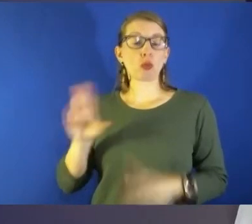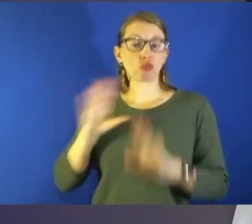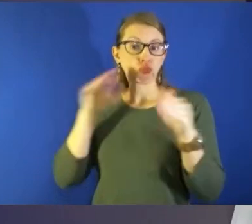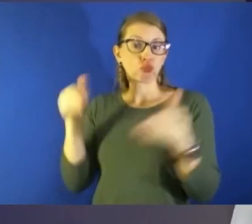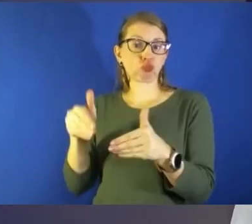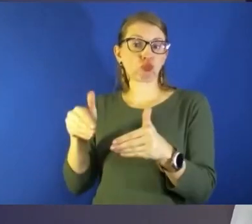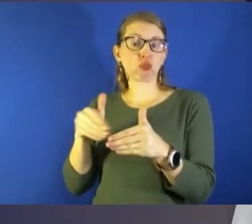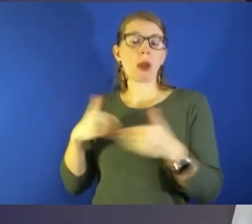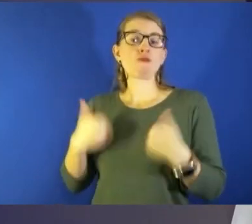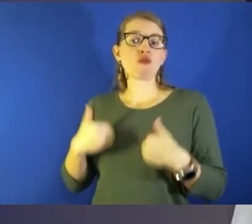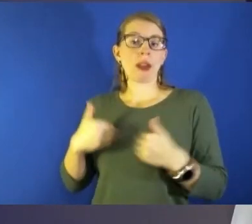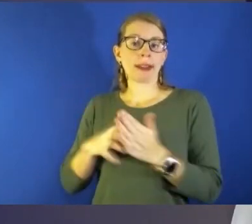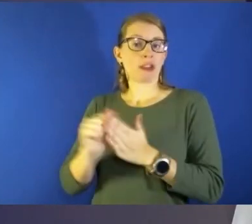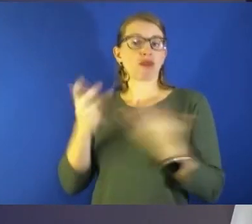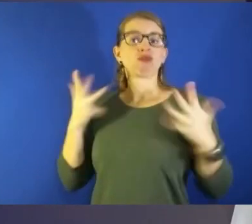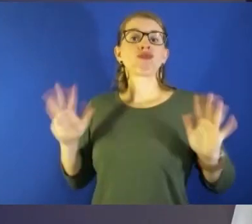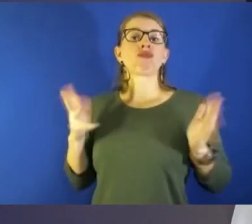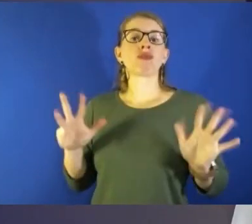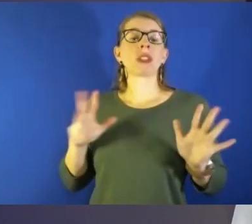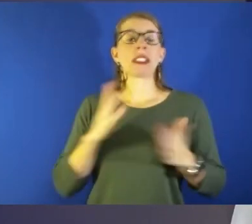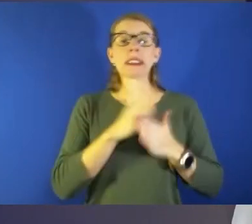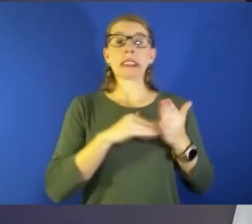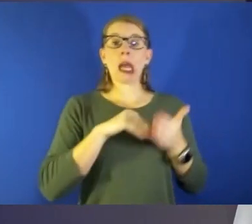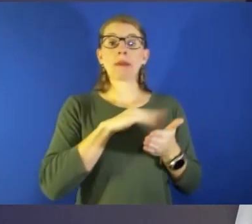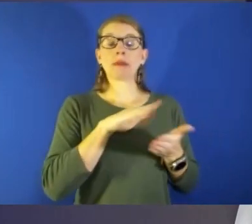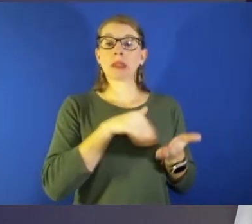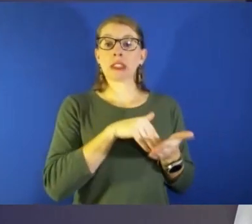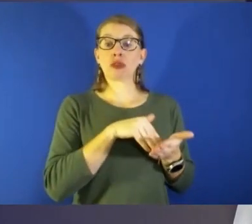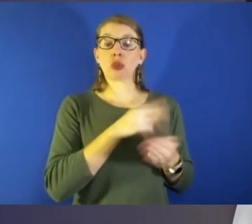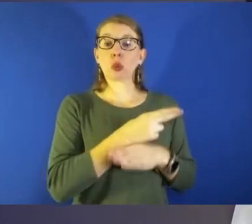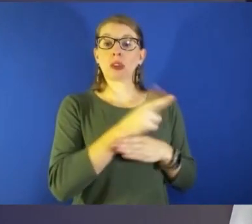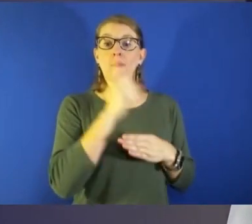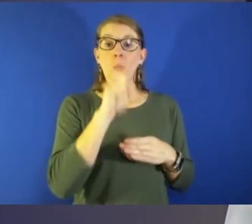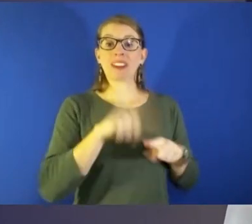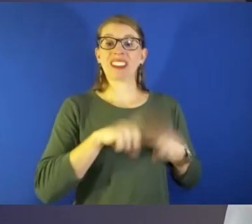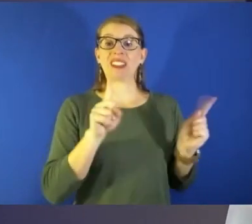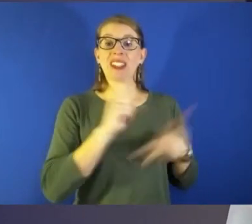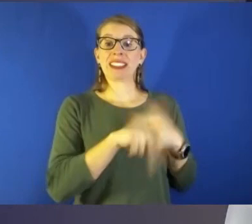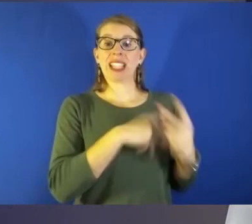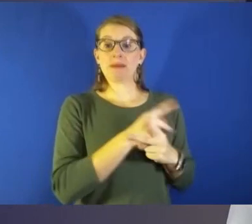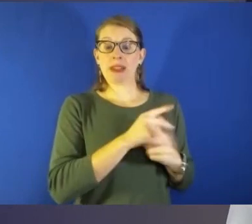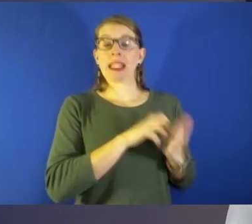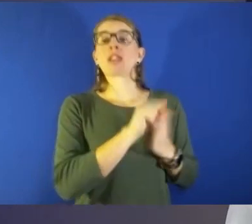breast, but there are some centers that are using it for some other types of cancers. And,